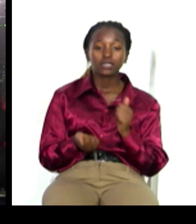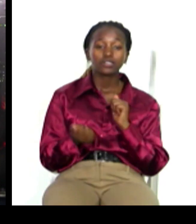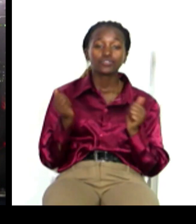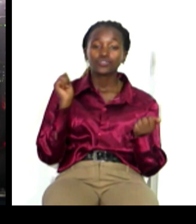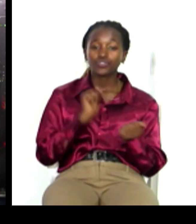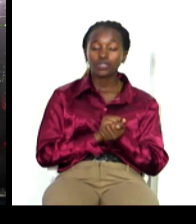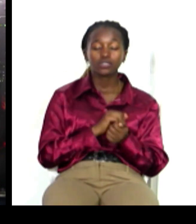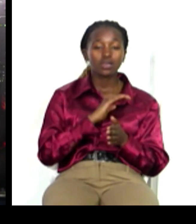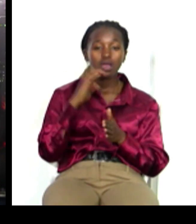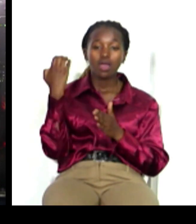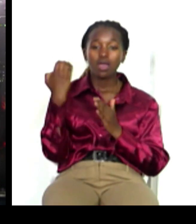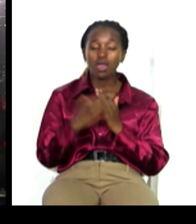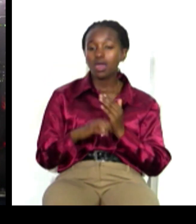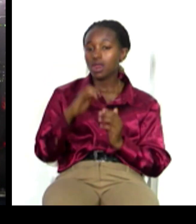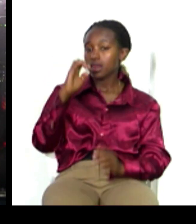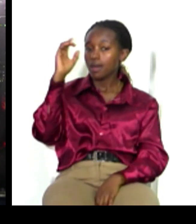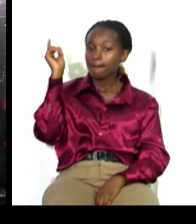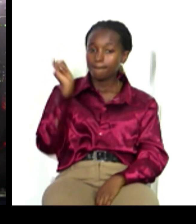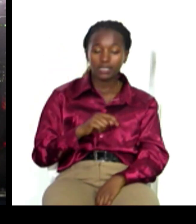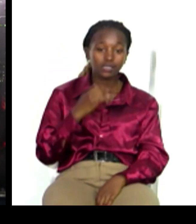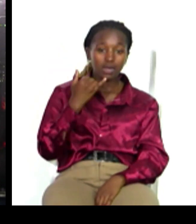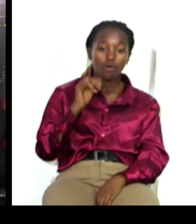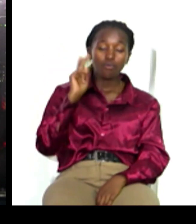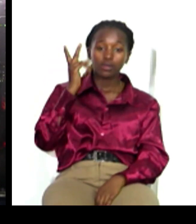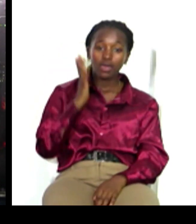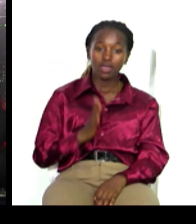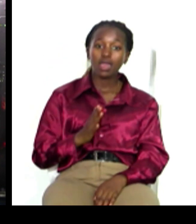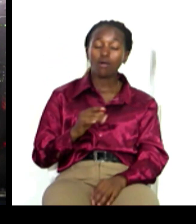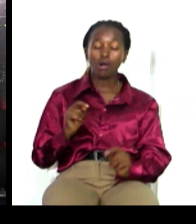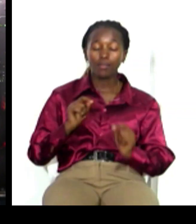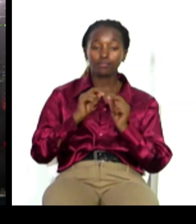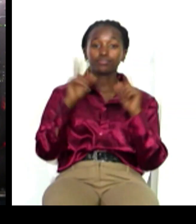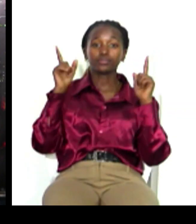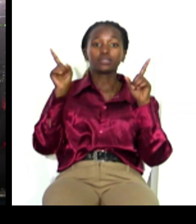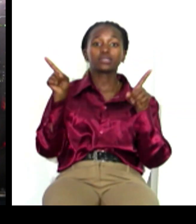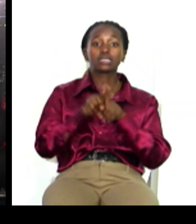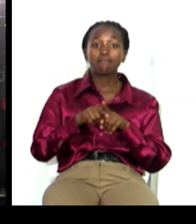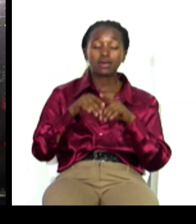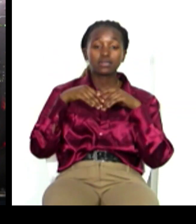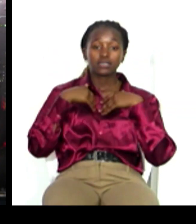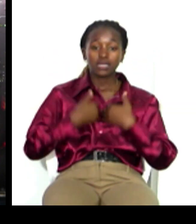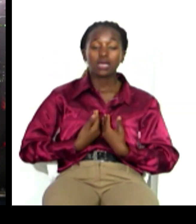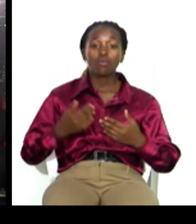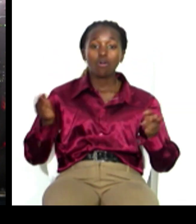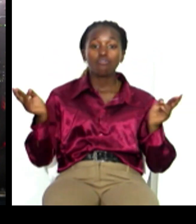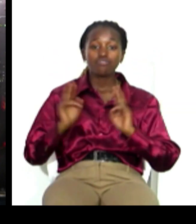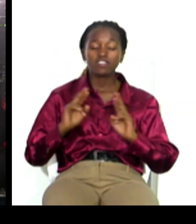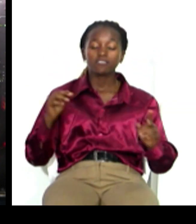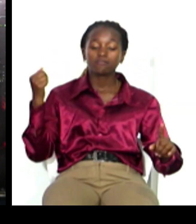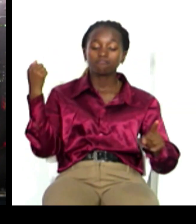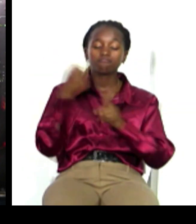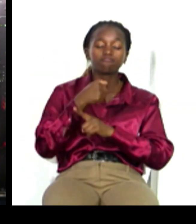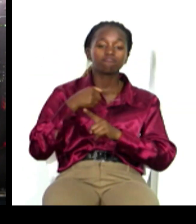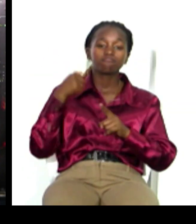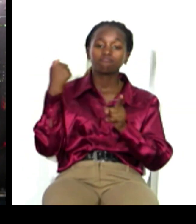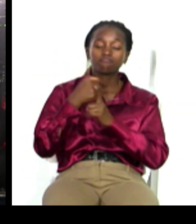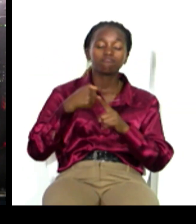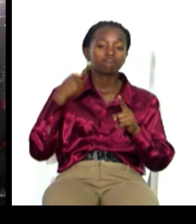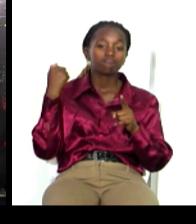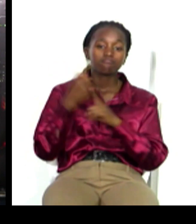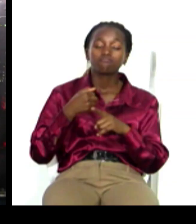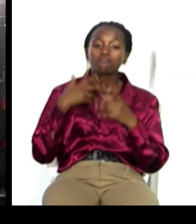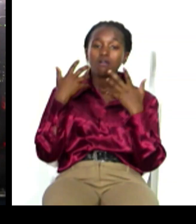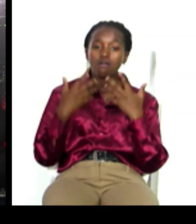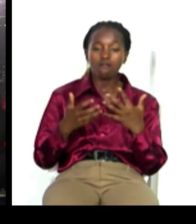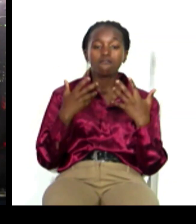end. Wakenya wameamka and Kenyans wamechoka and they are going to fight back. Yes. But then